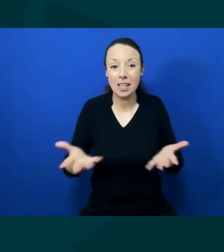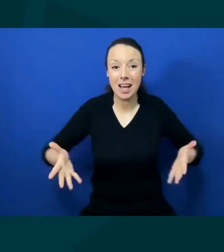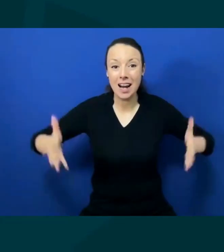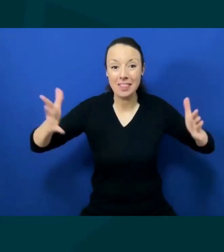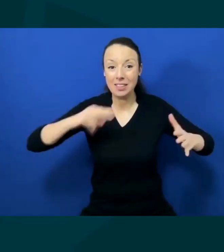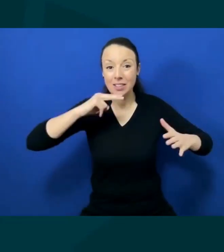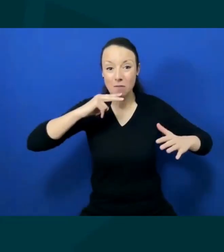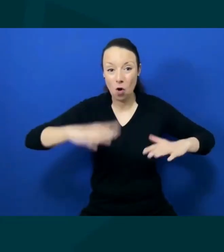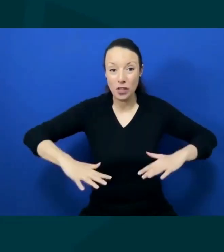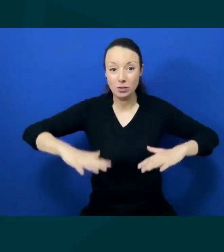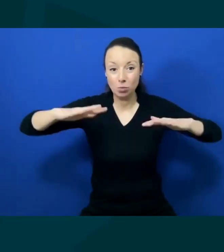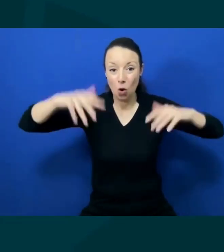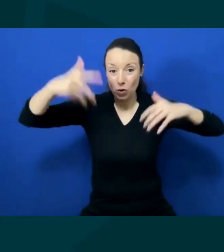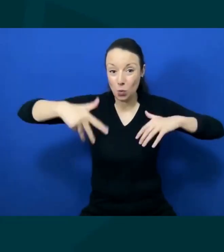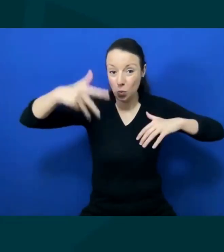retention installations